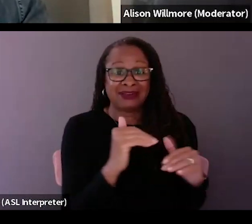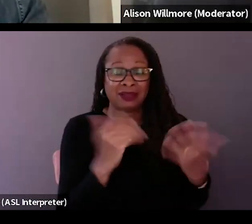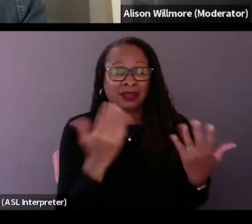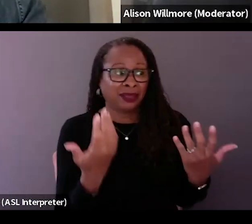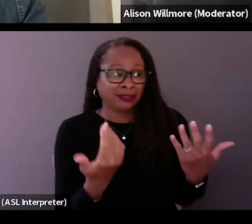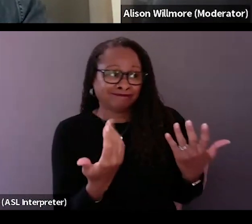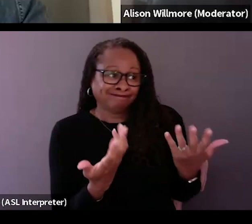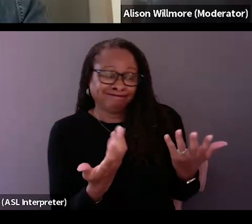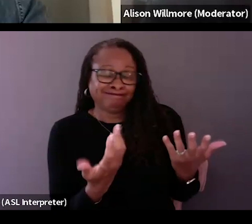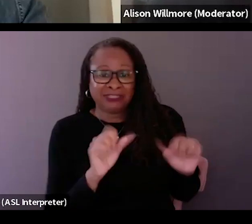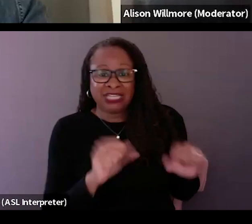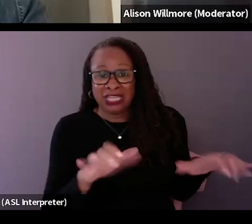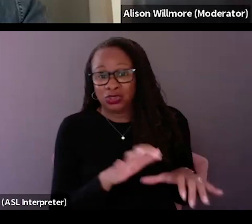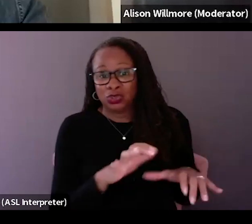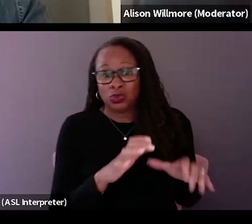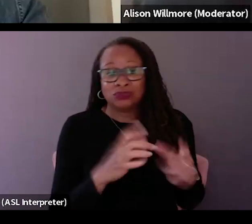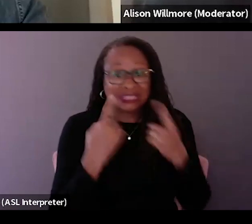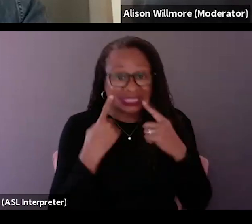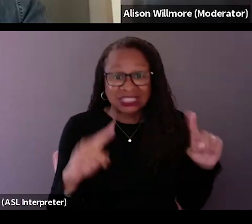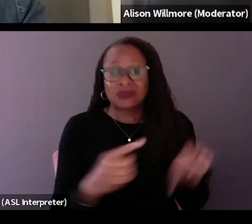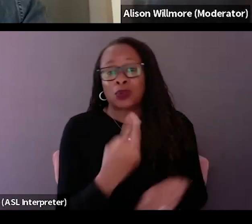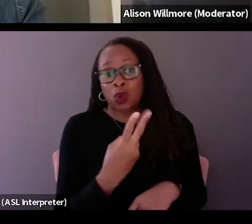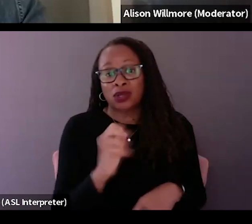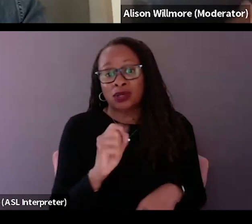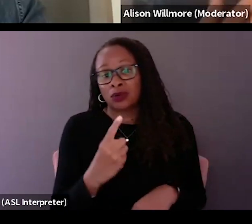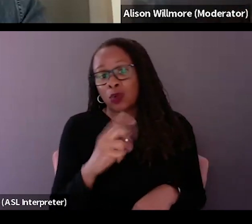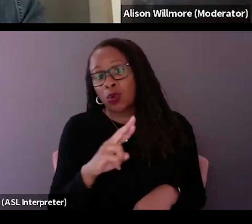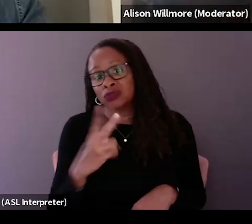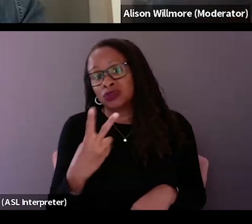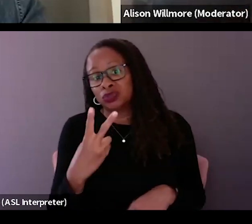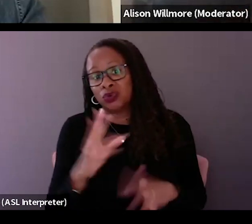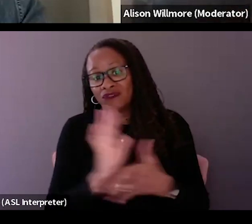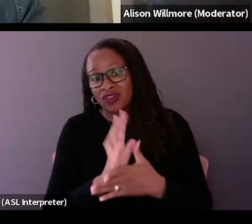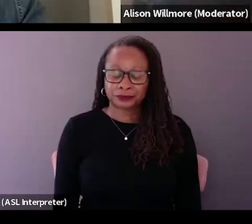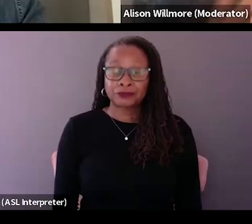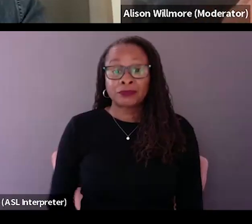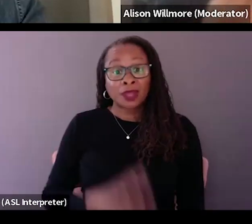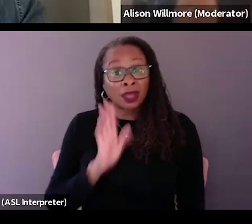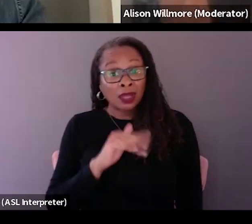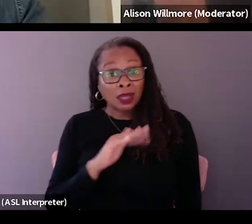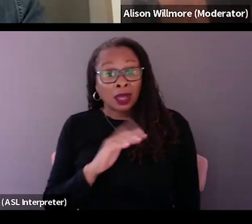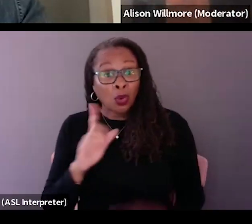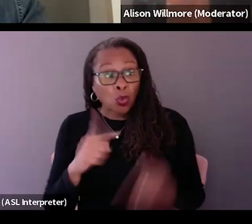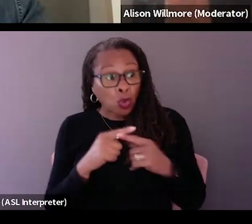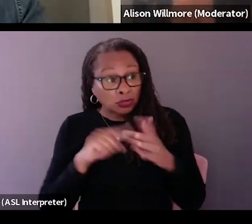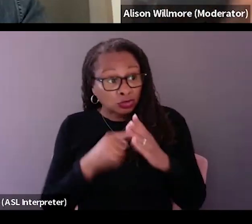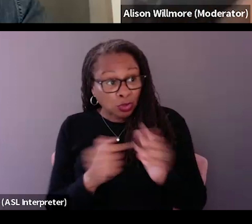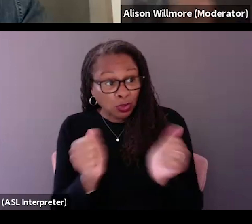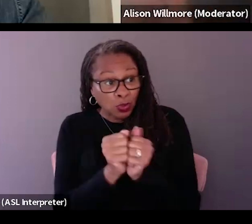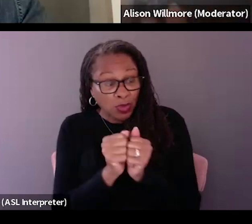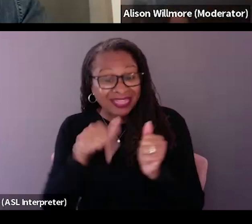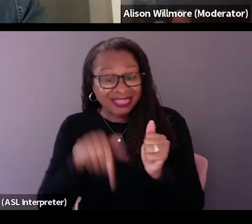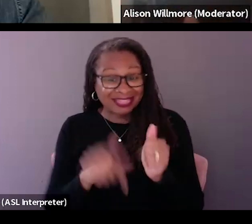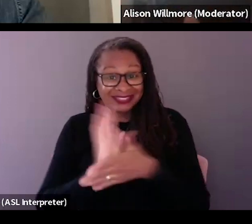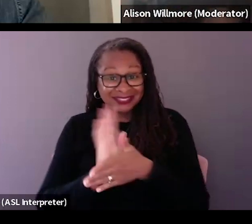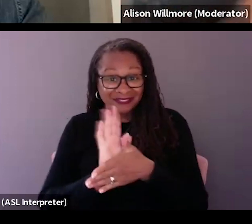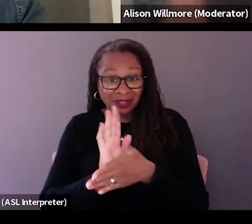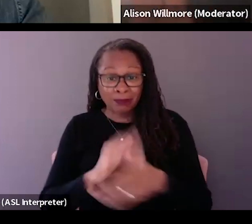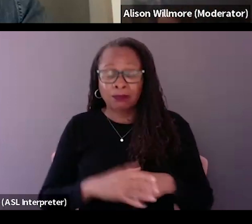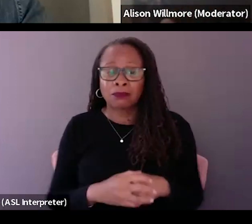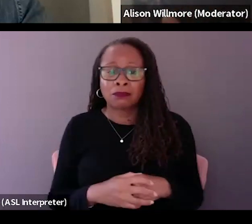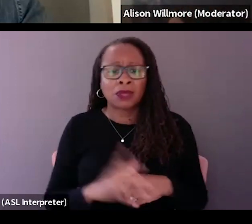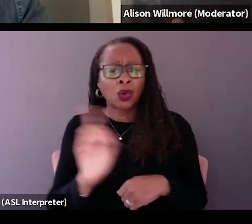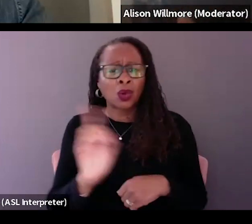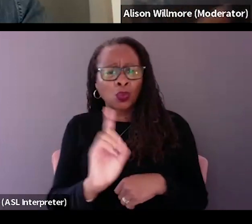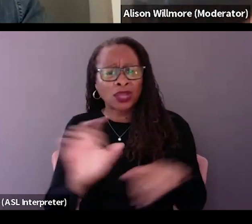time. So when you're starting with this film, where did you start in terms of how